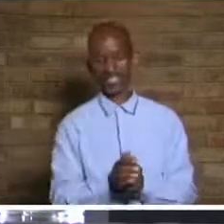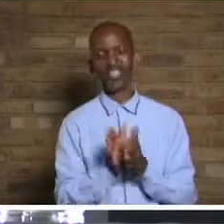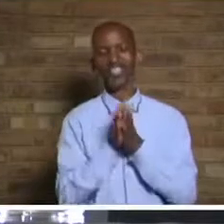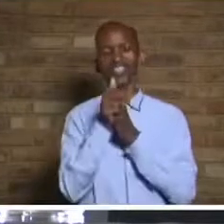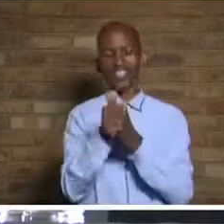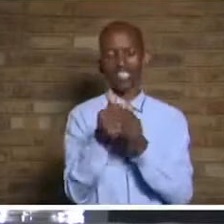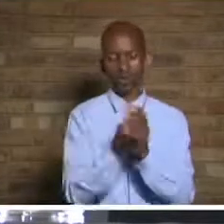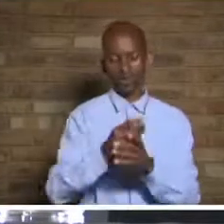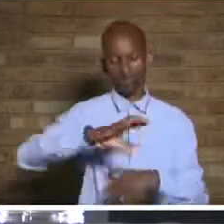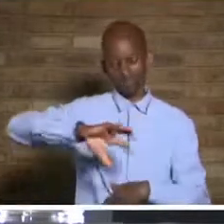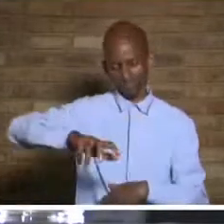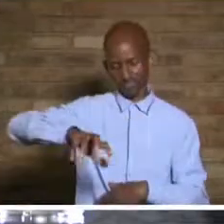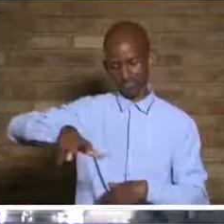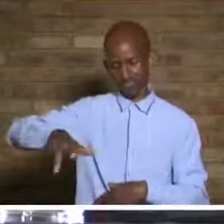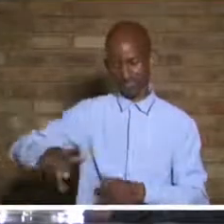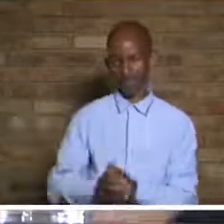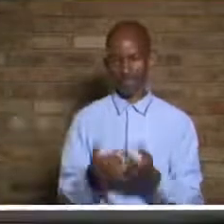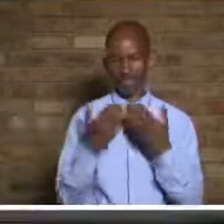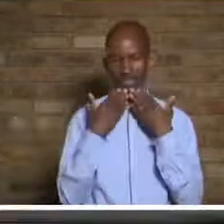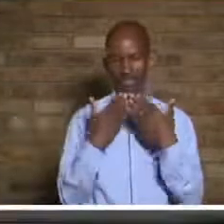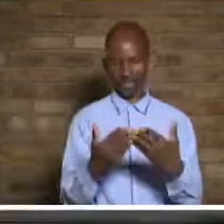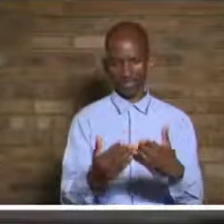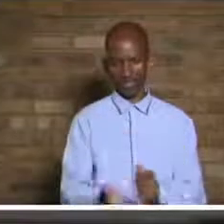the province. Ngiyabonga. Thank you.